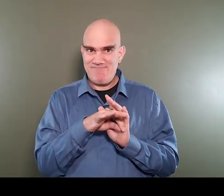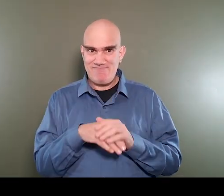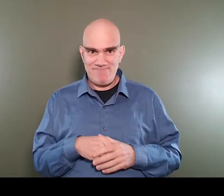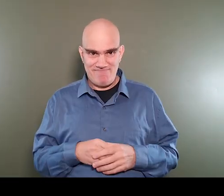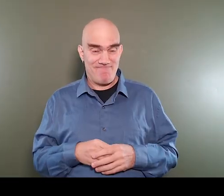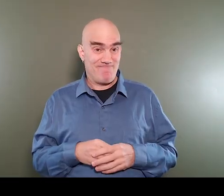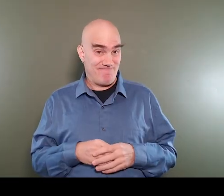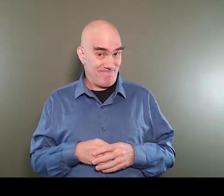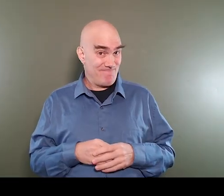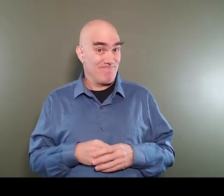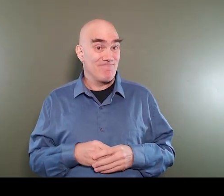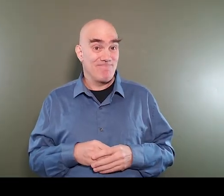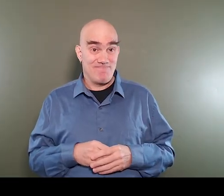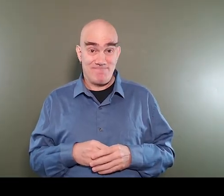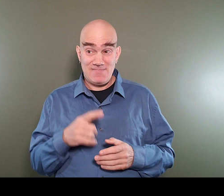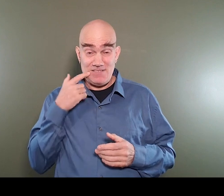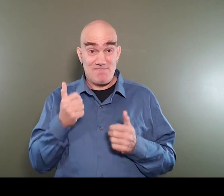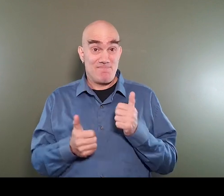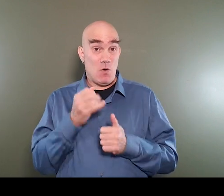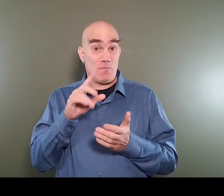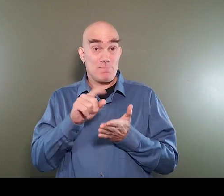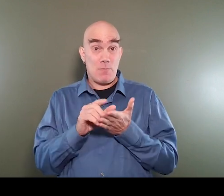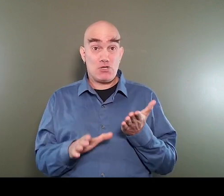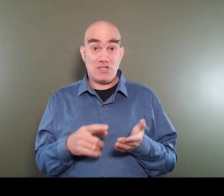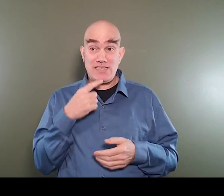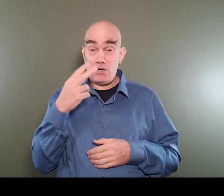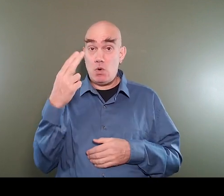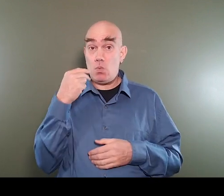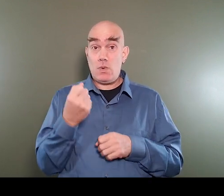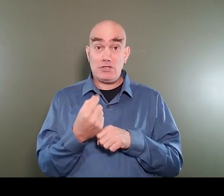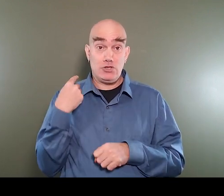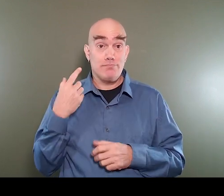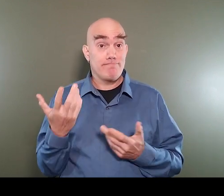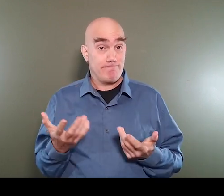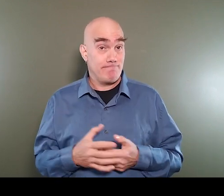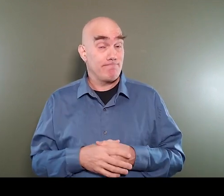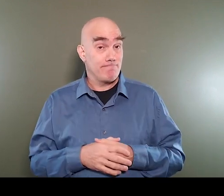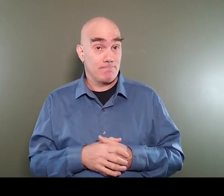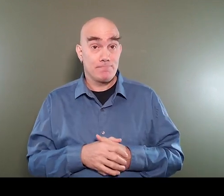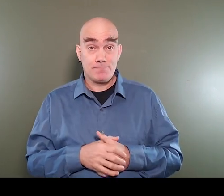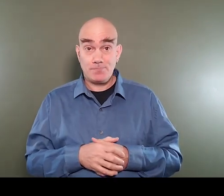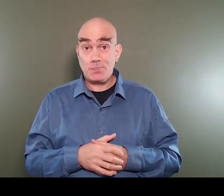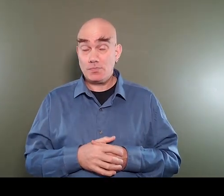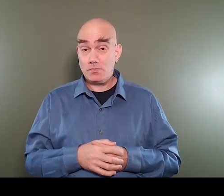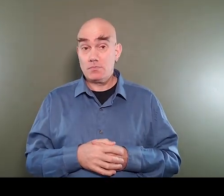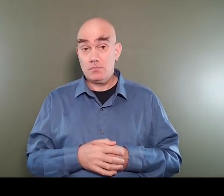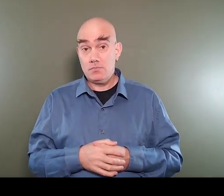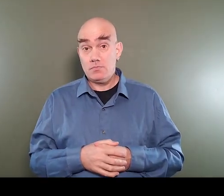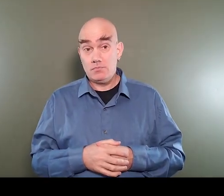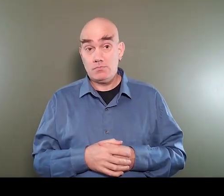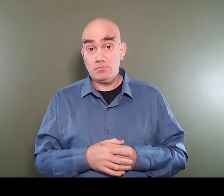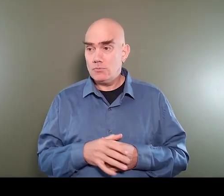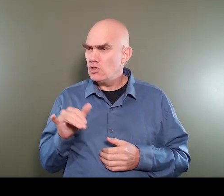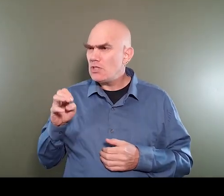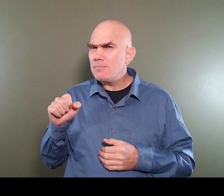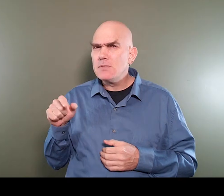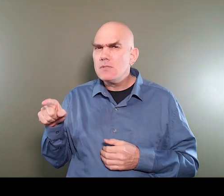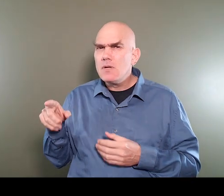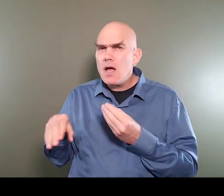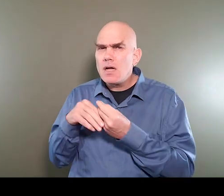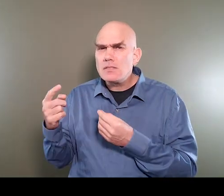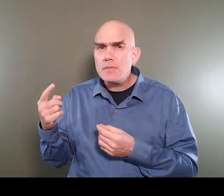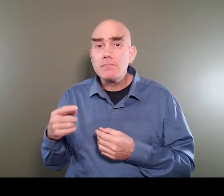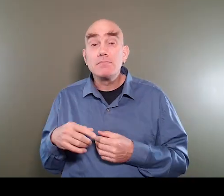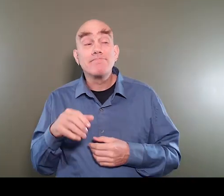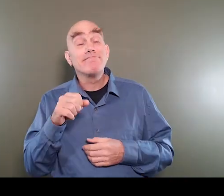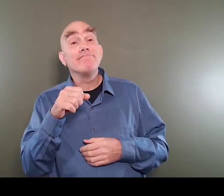to narrow it down to 16 because most of the publishers said no last year. James, what were you